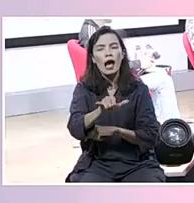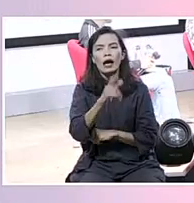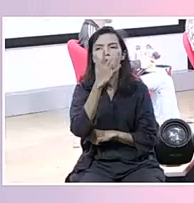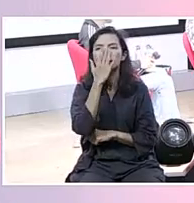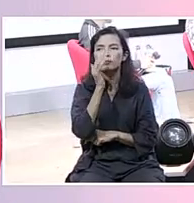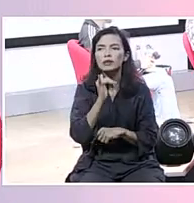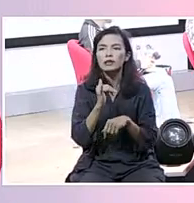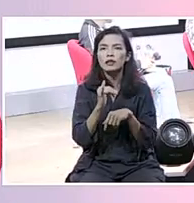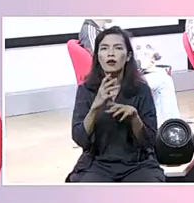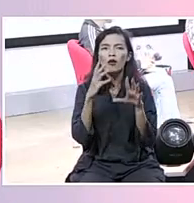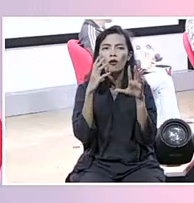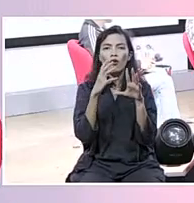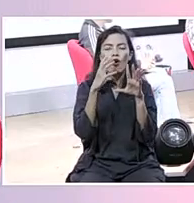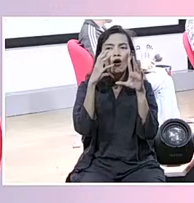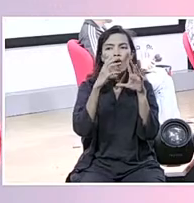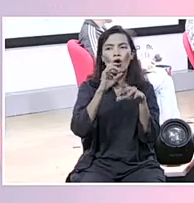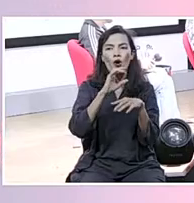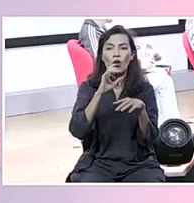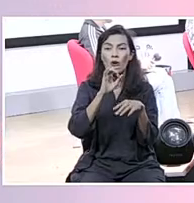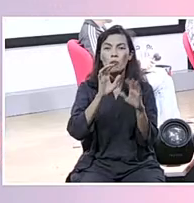a huge focus for people,